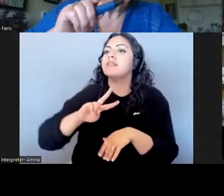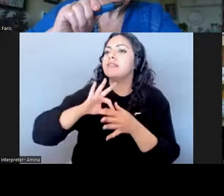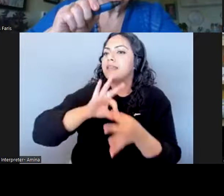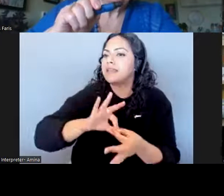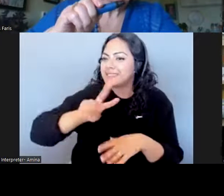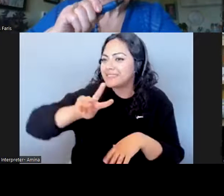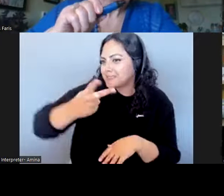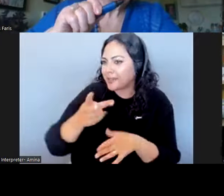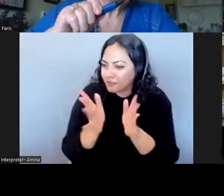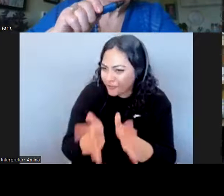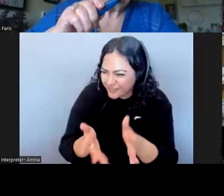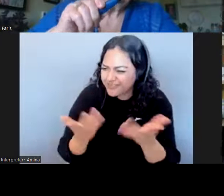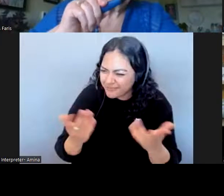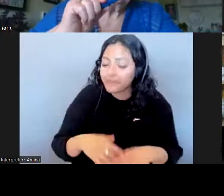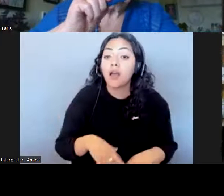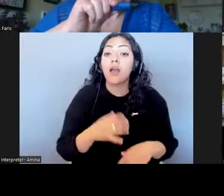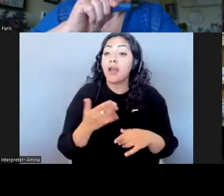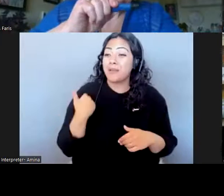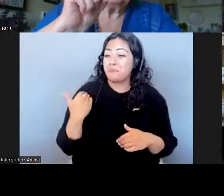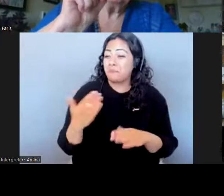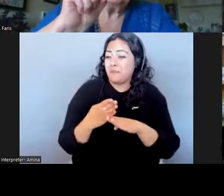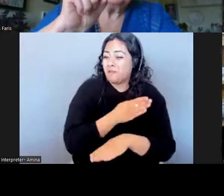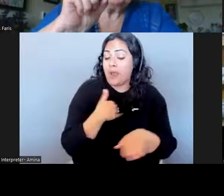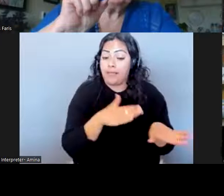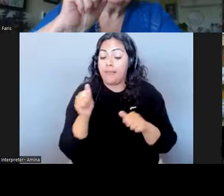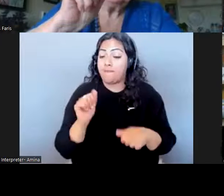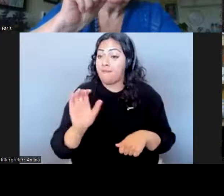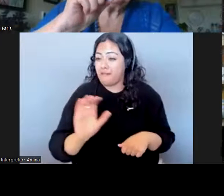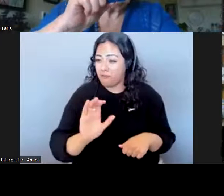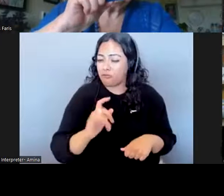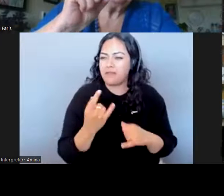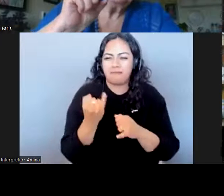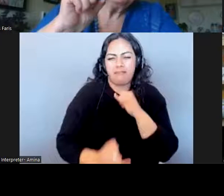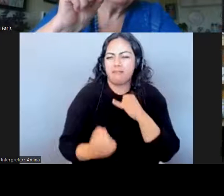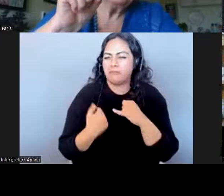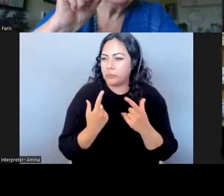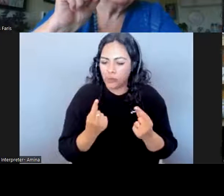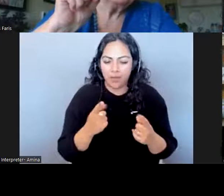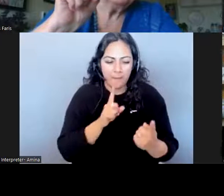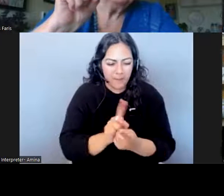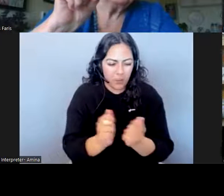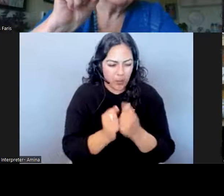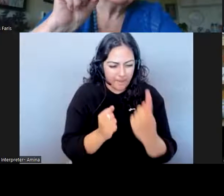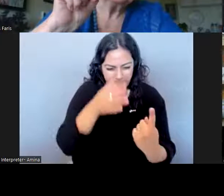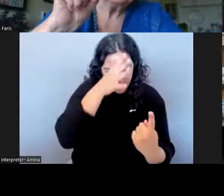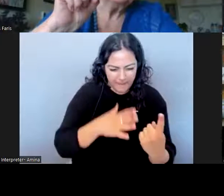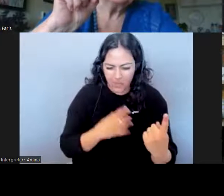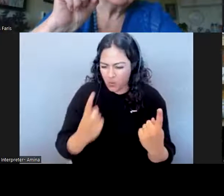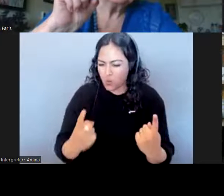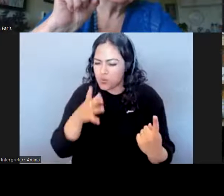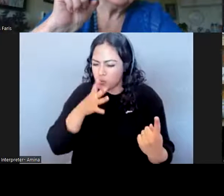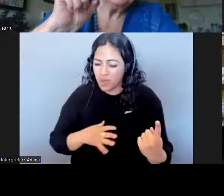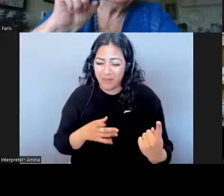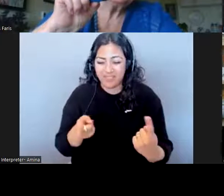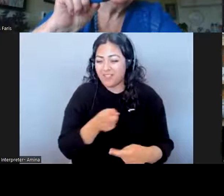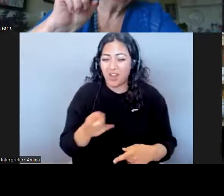Calgary was meet with one man and one woman, and I don't even know that I knew their